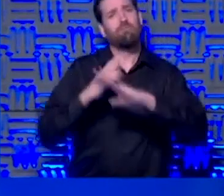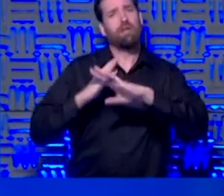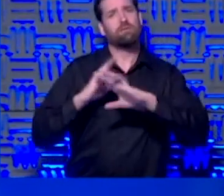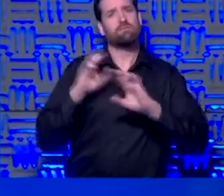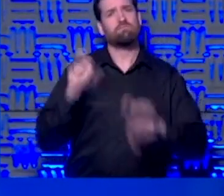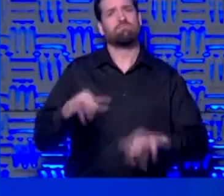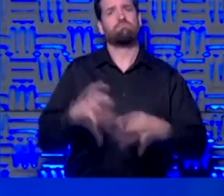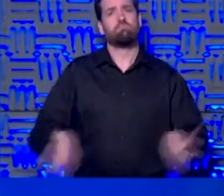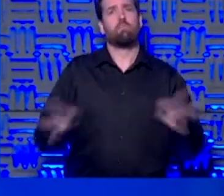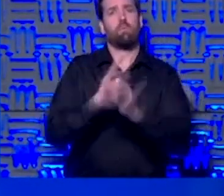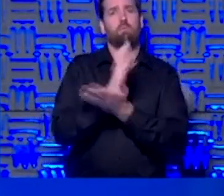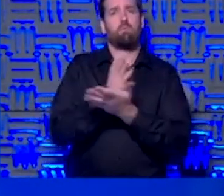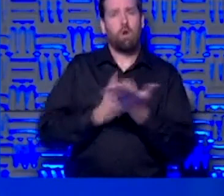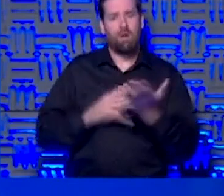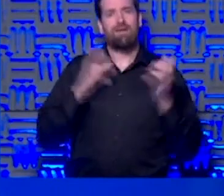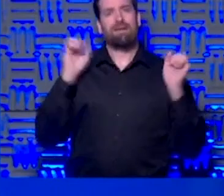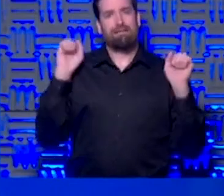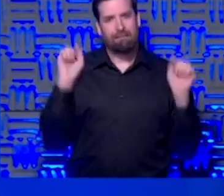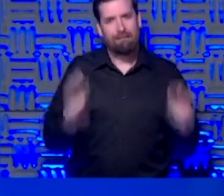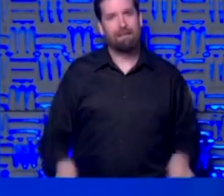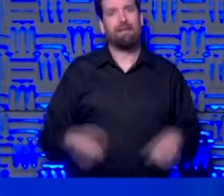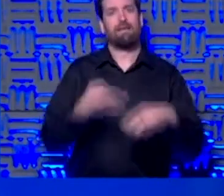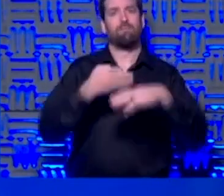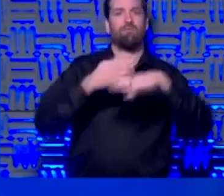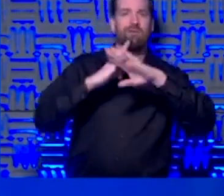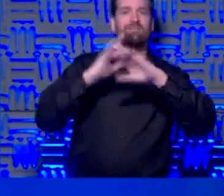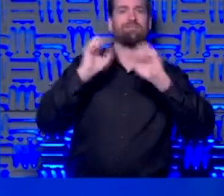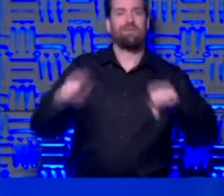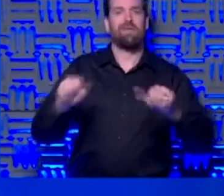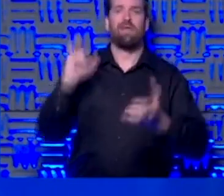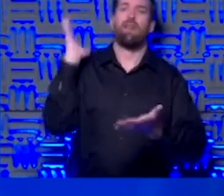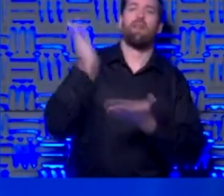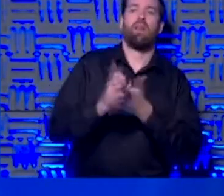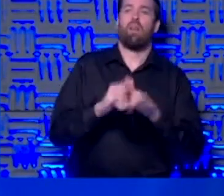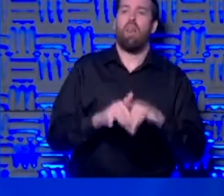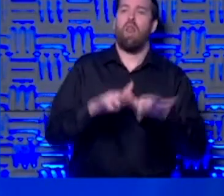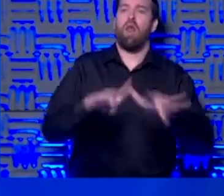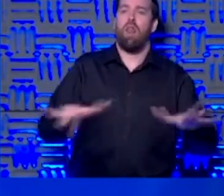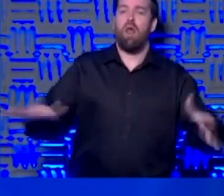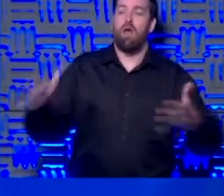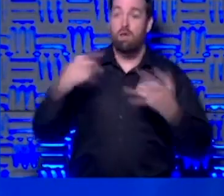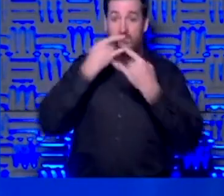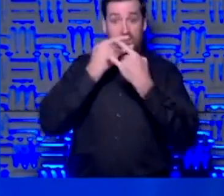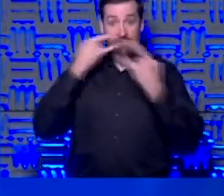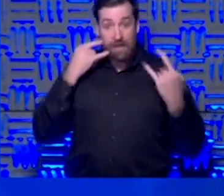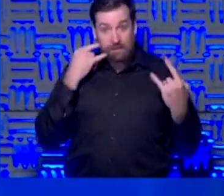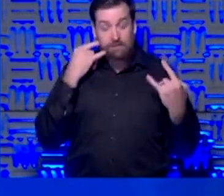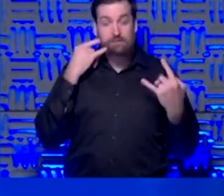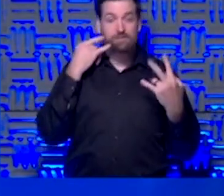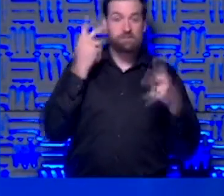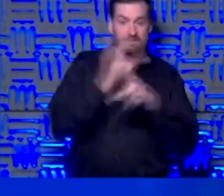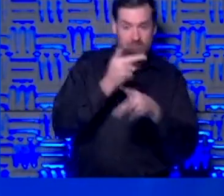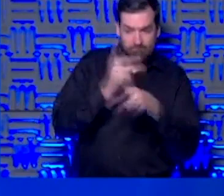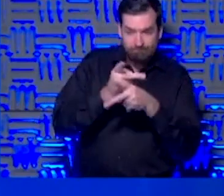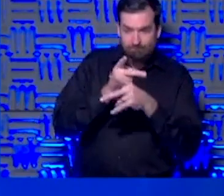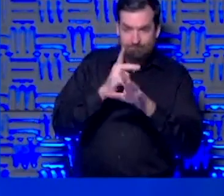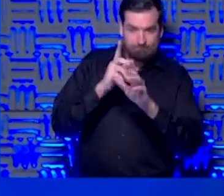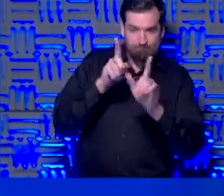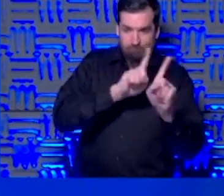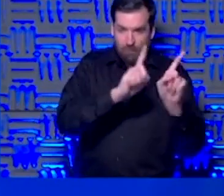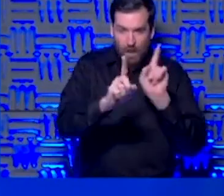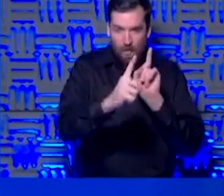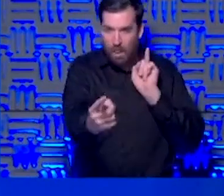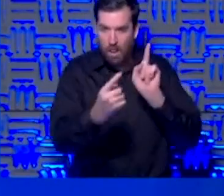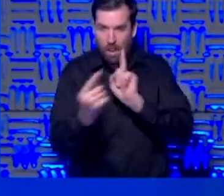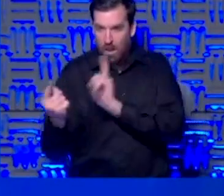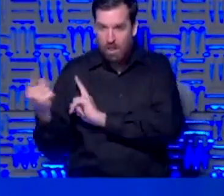the key. We can prevent and halt the spread of this darn thing. So wearing a mask, keeping your distance, does make a difference. Can you